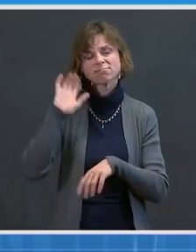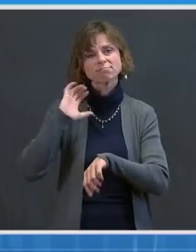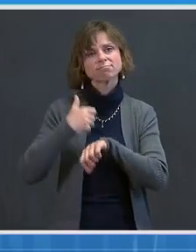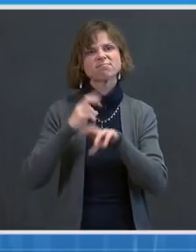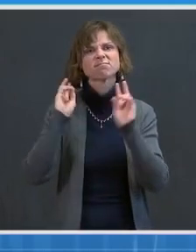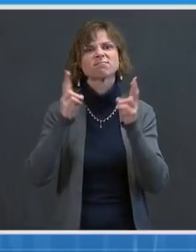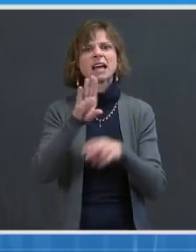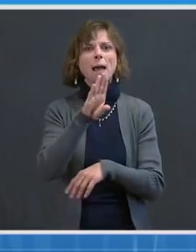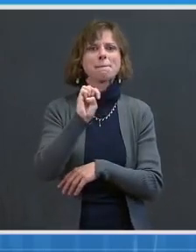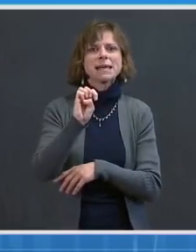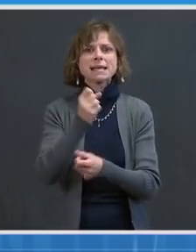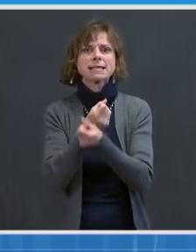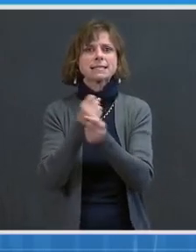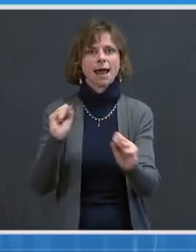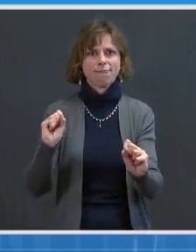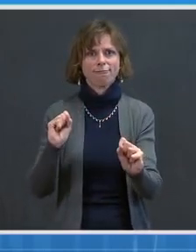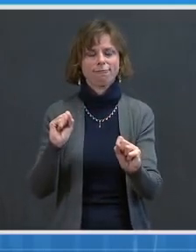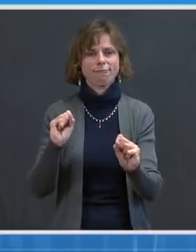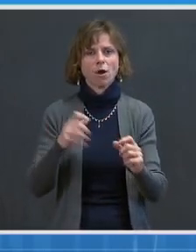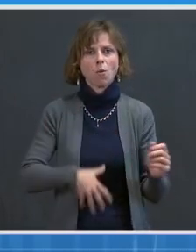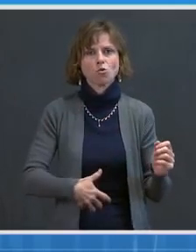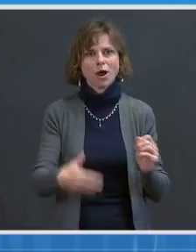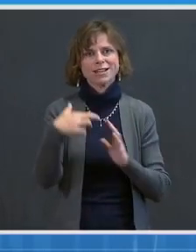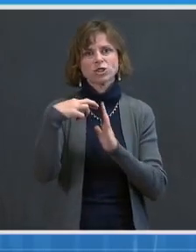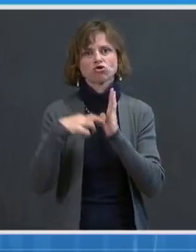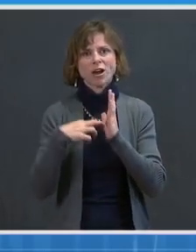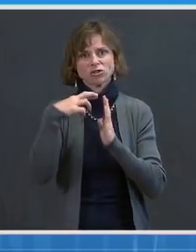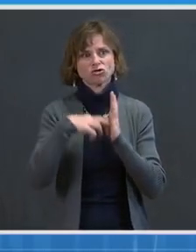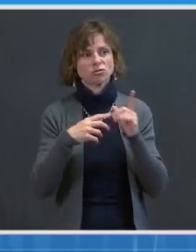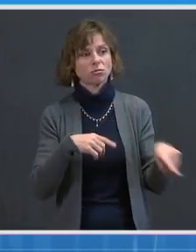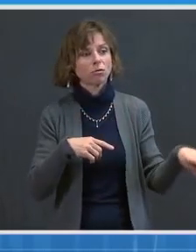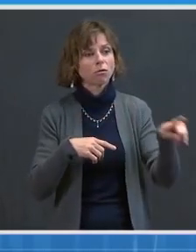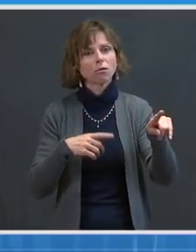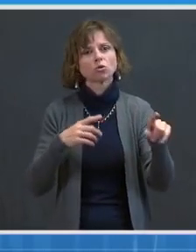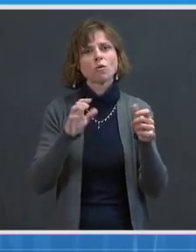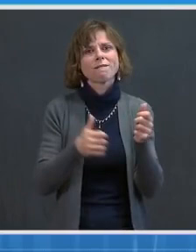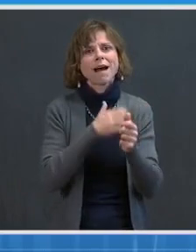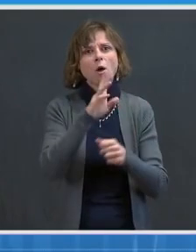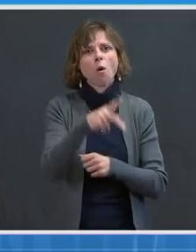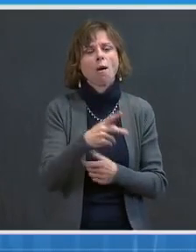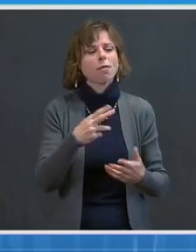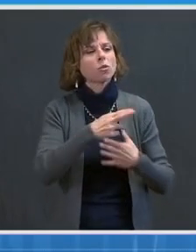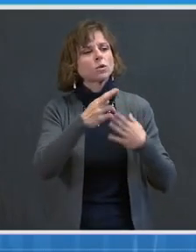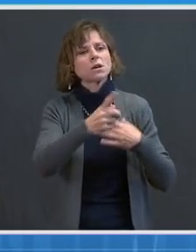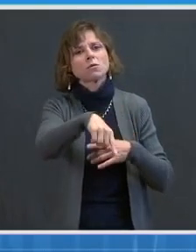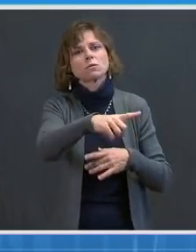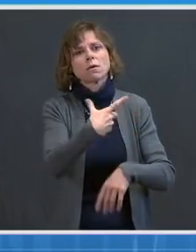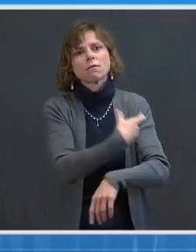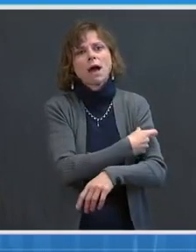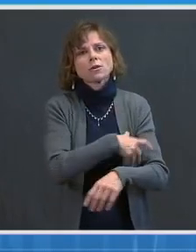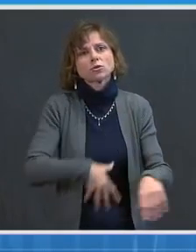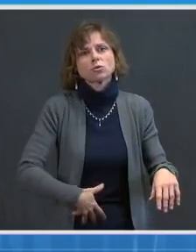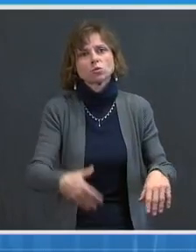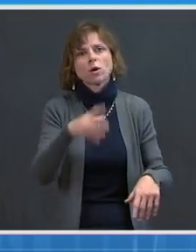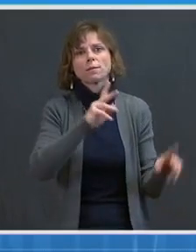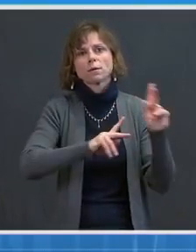registry to follow the outcomes among vaccinated pregnant individuals. Specifically, in one